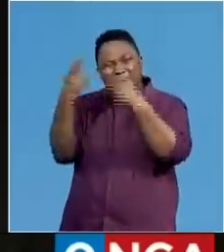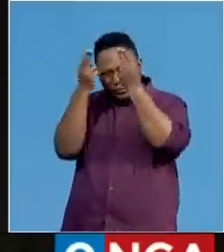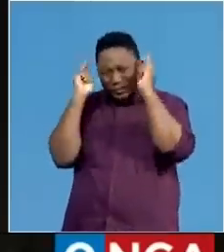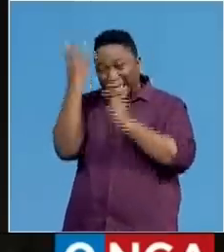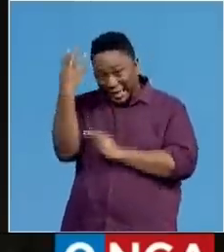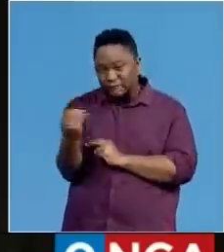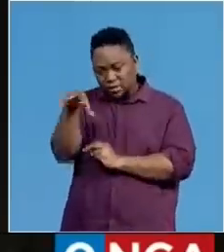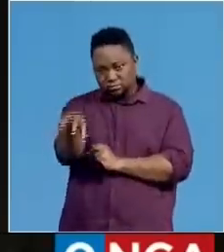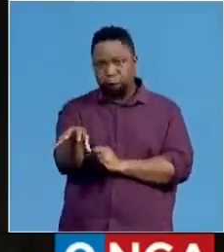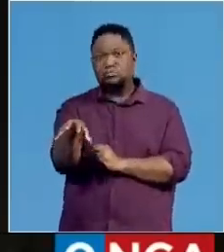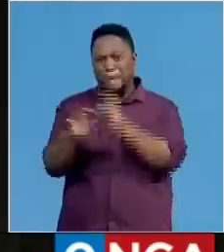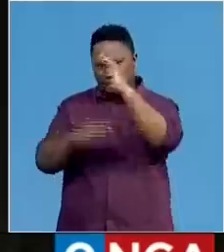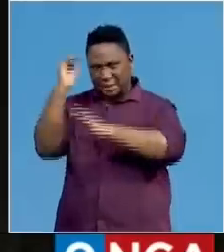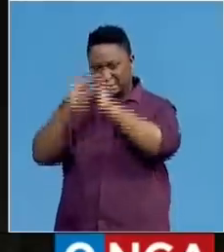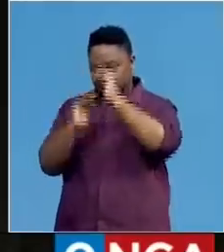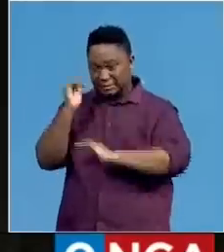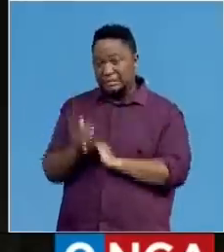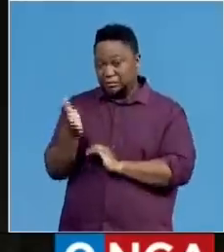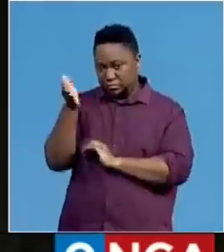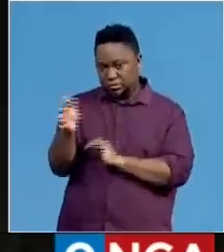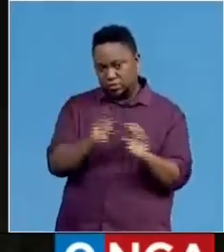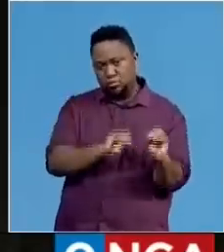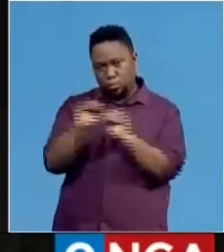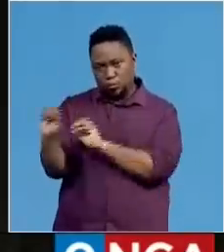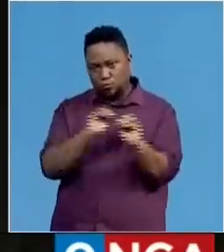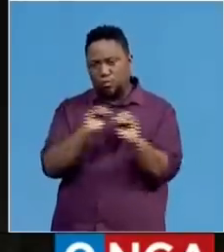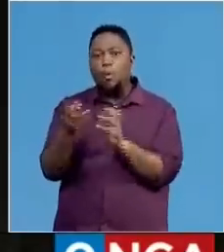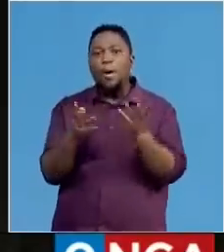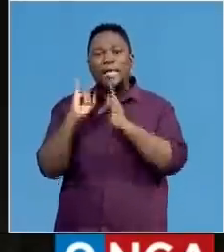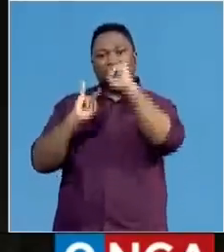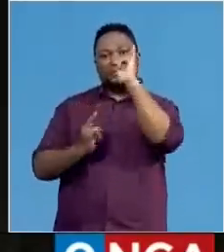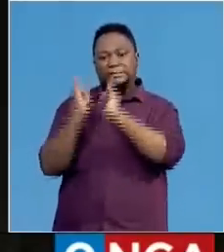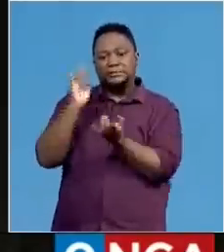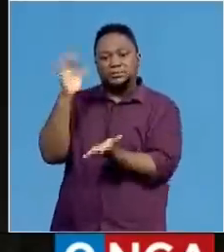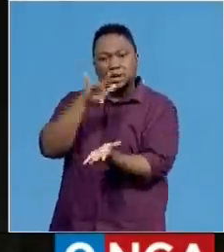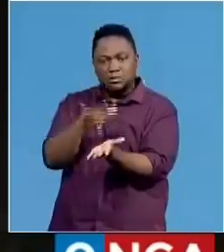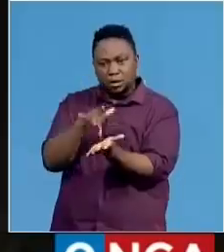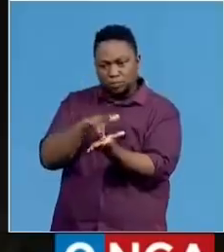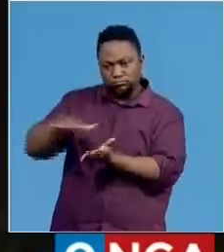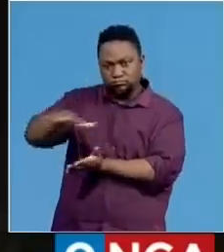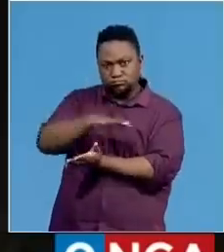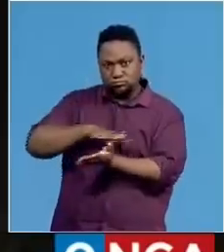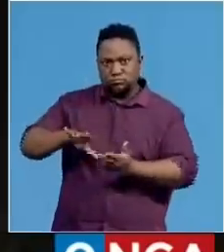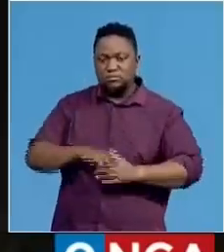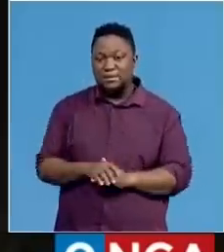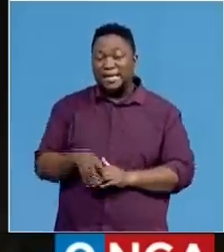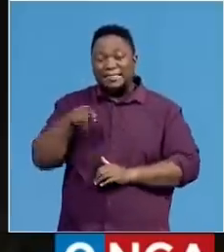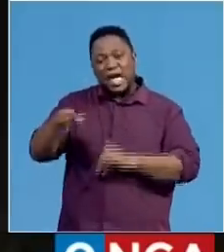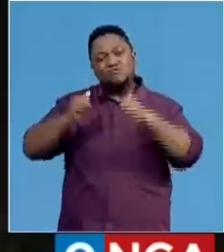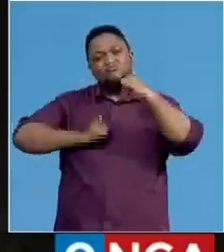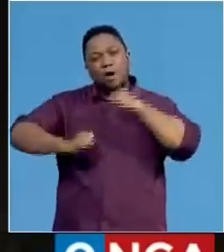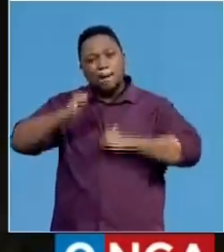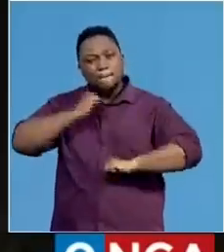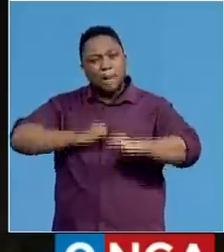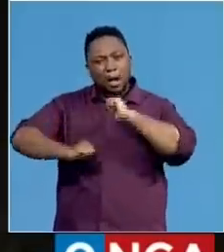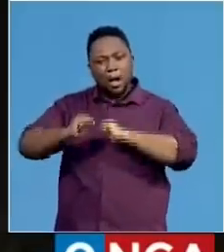UCT, one of those being the Hidding campus in the city centre, which is the fine arts and the drama campus. Many